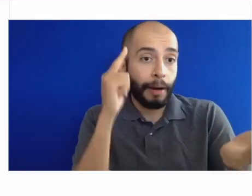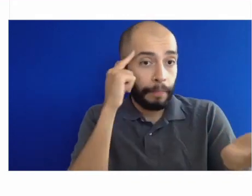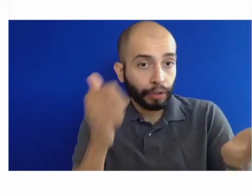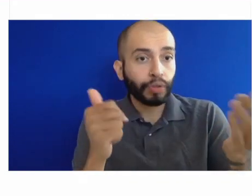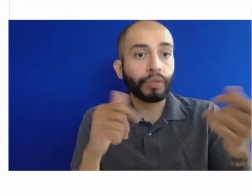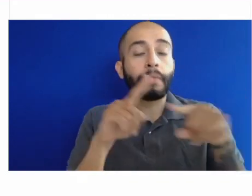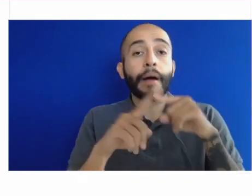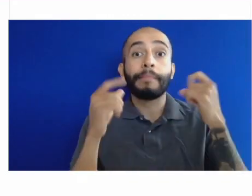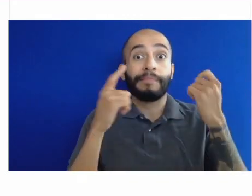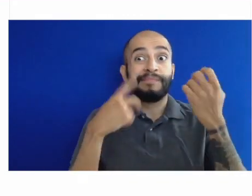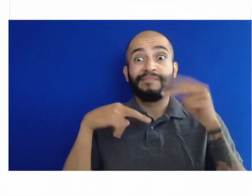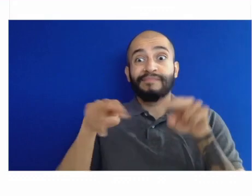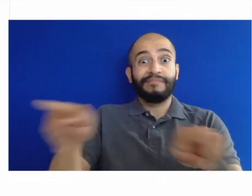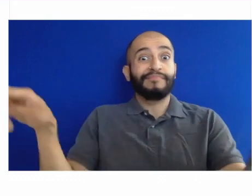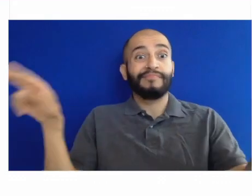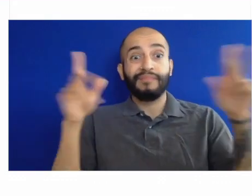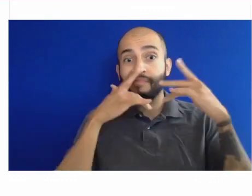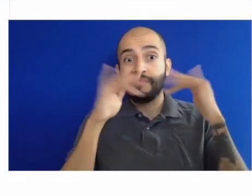achieve.